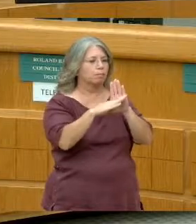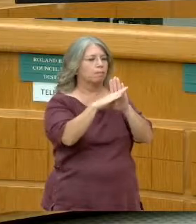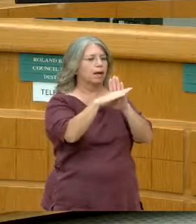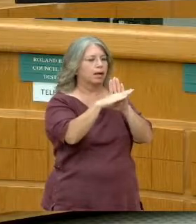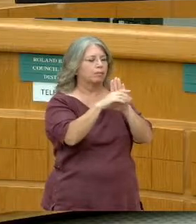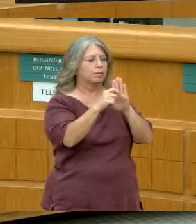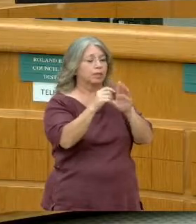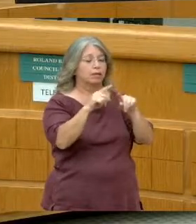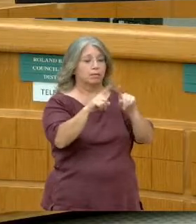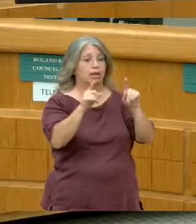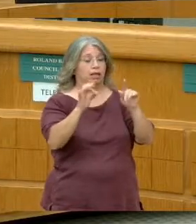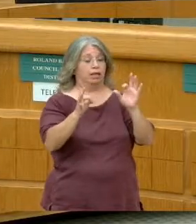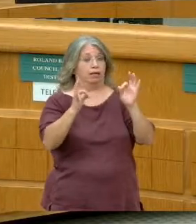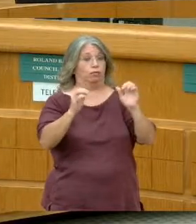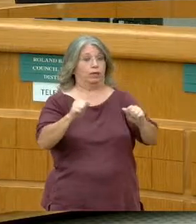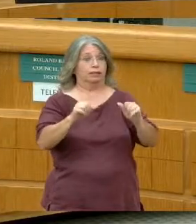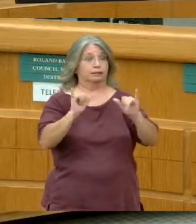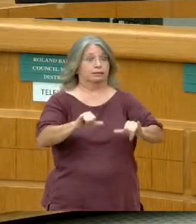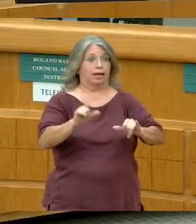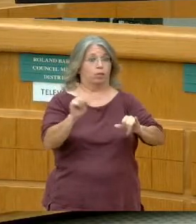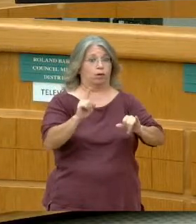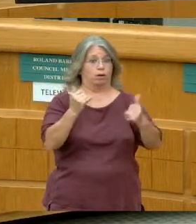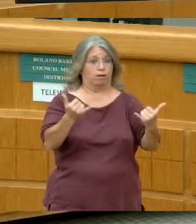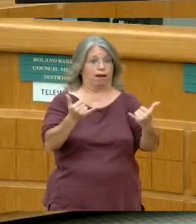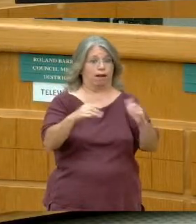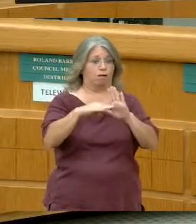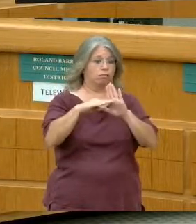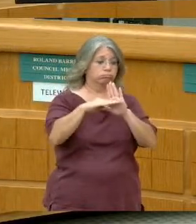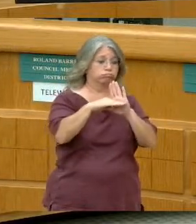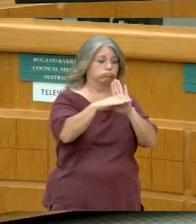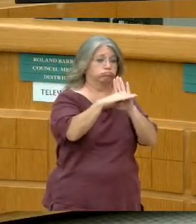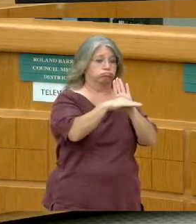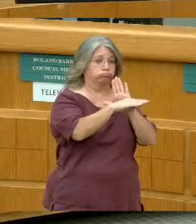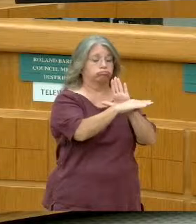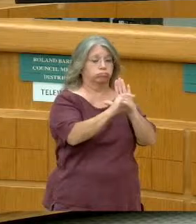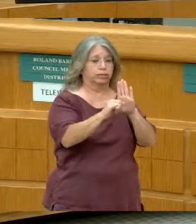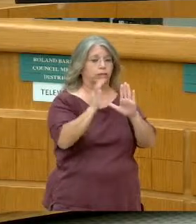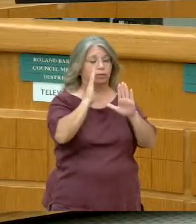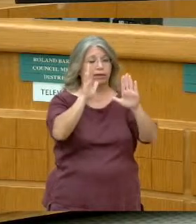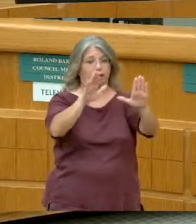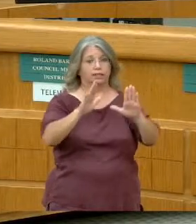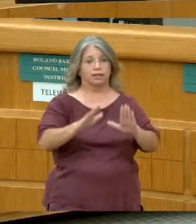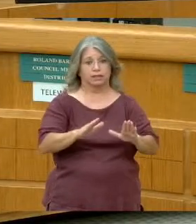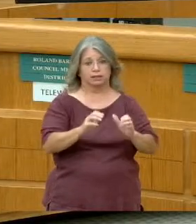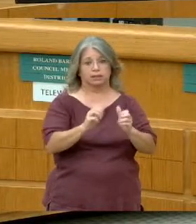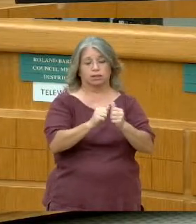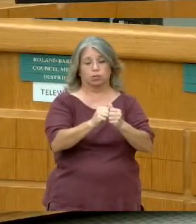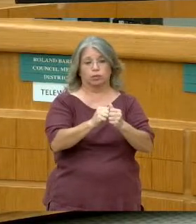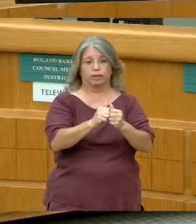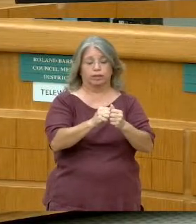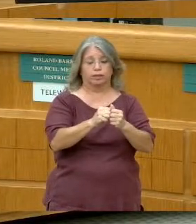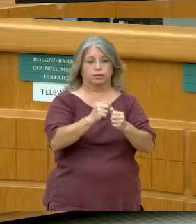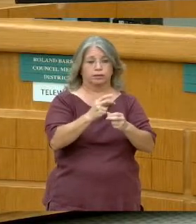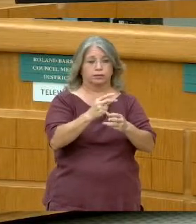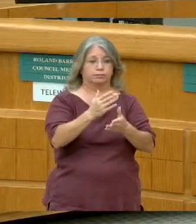it where it is now, that would be fantastic in terms of stopping COVID. All right, last, recreational foot